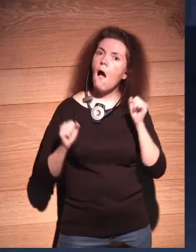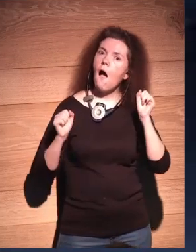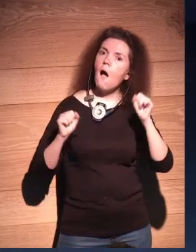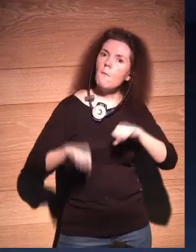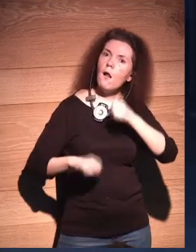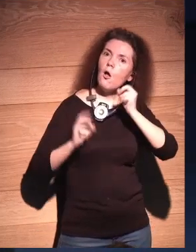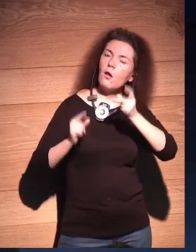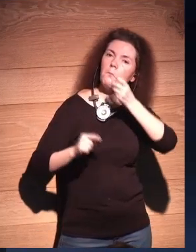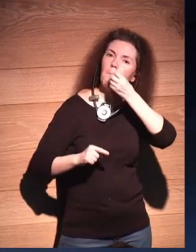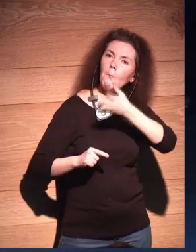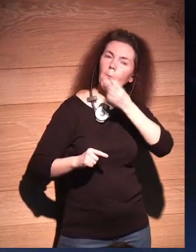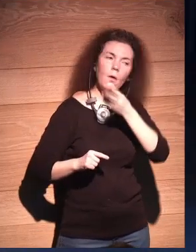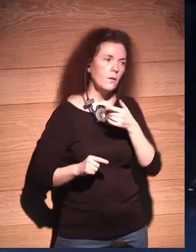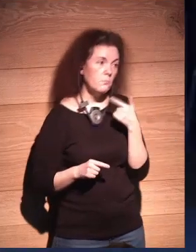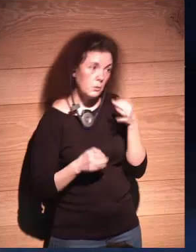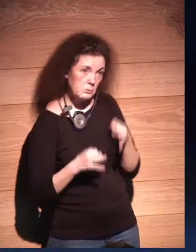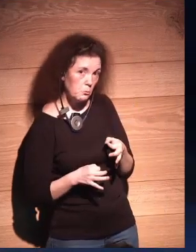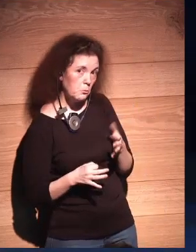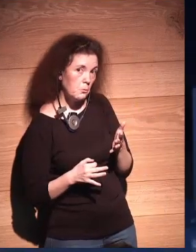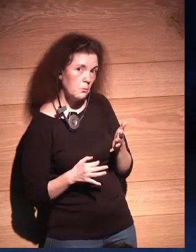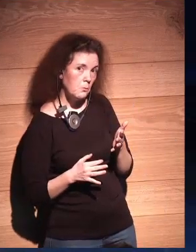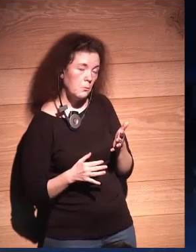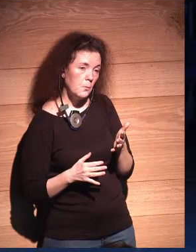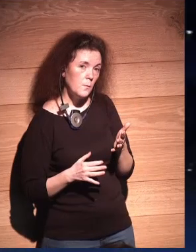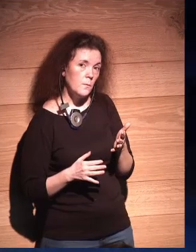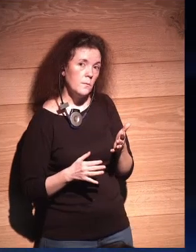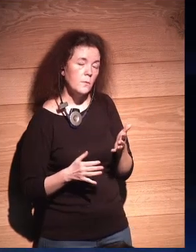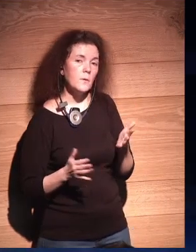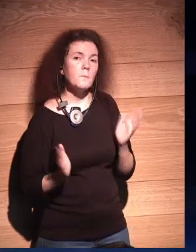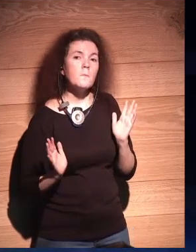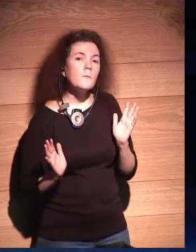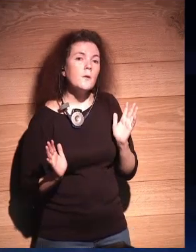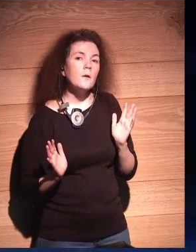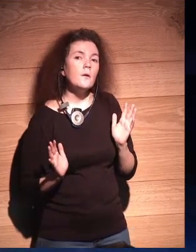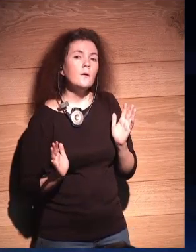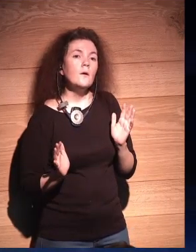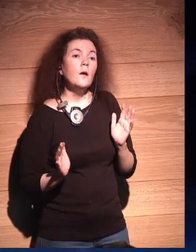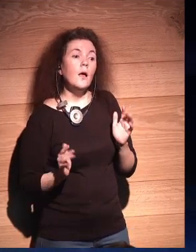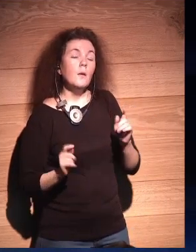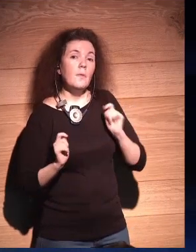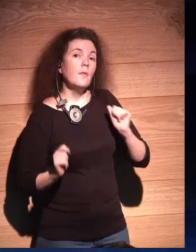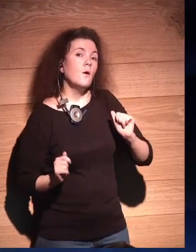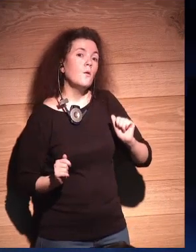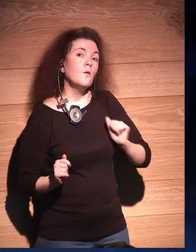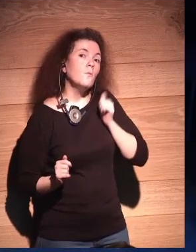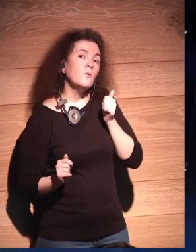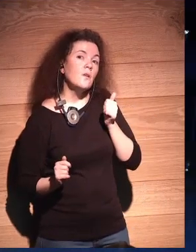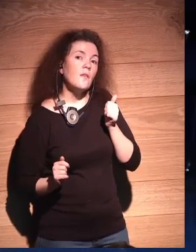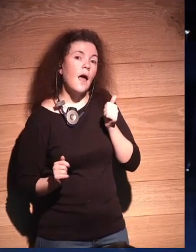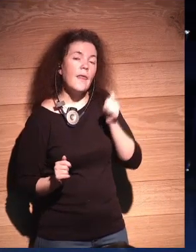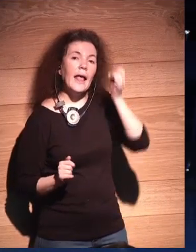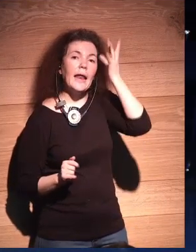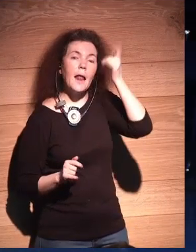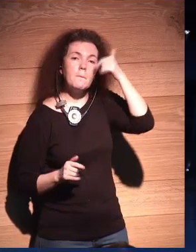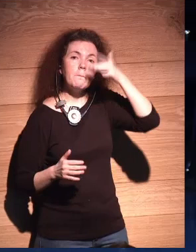And so, when you get a chance to come up with an idea, why not make it a, kind of a wild one? And then